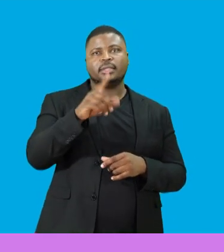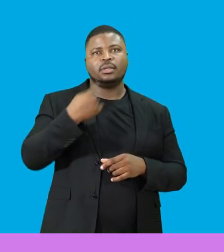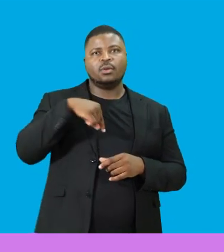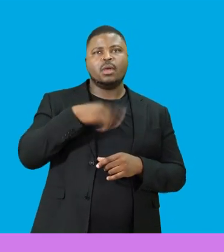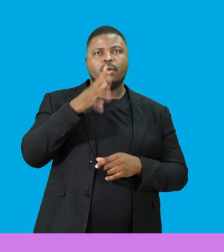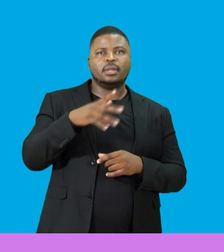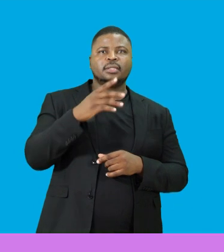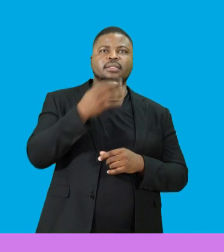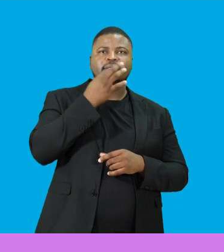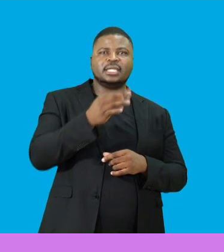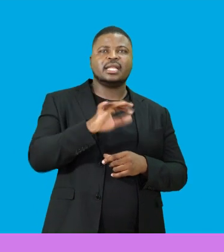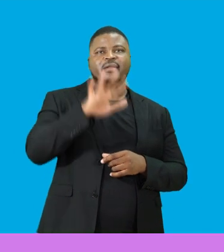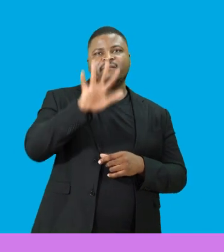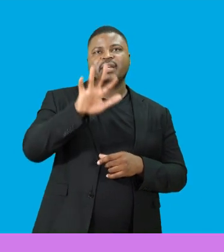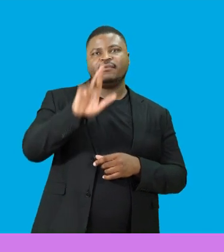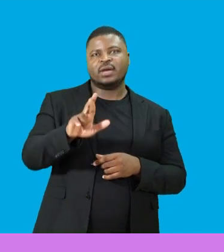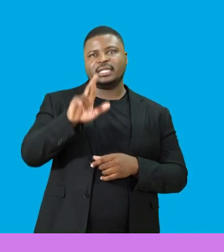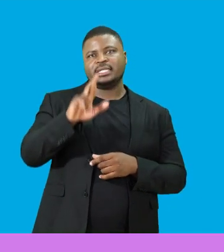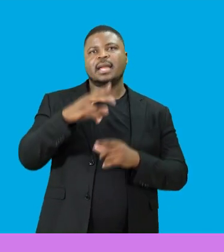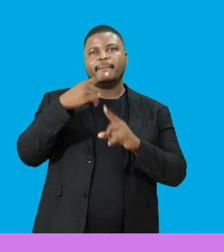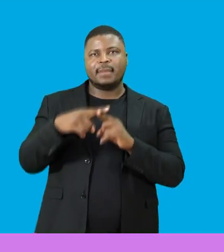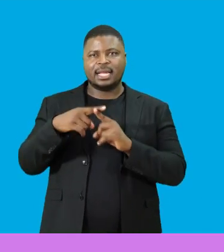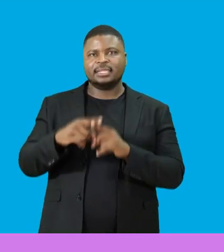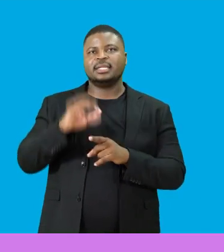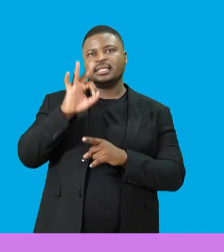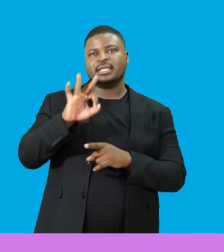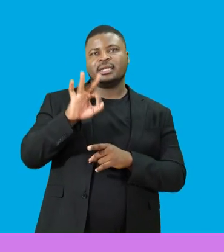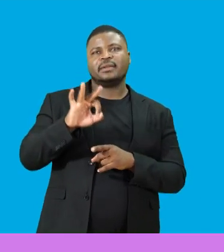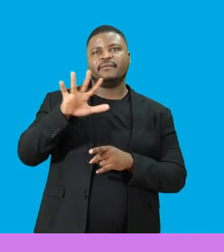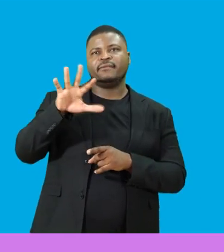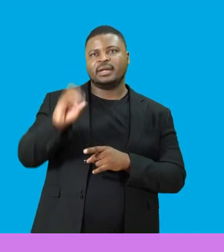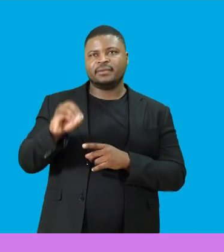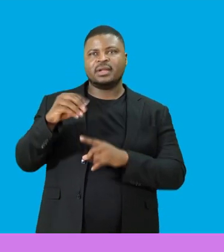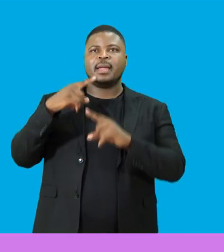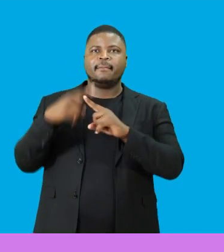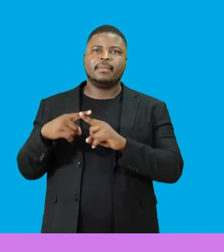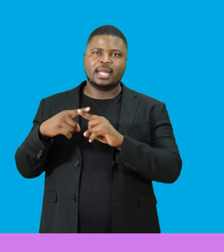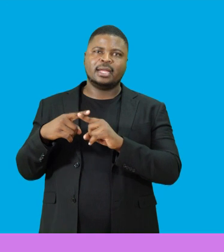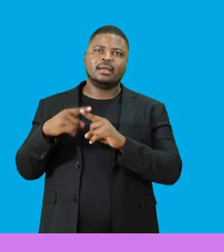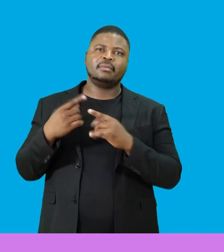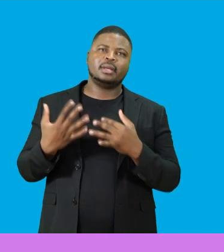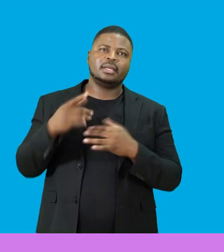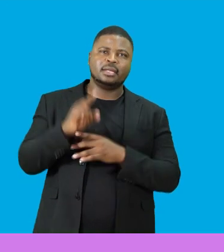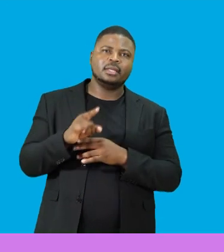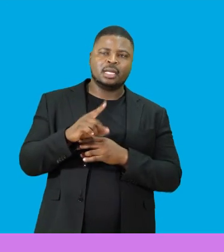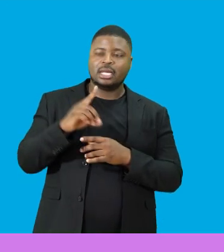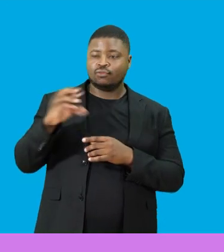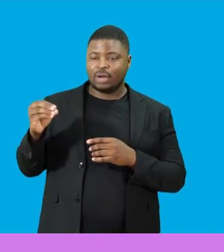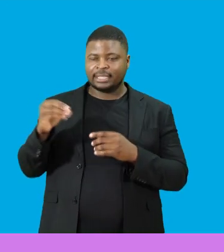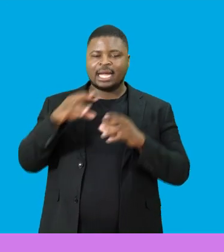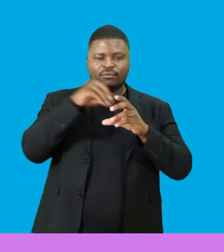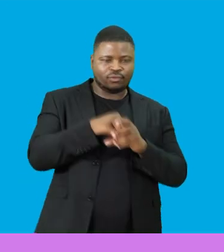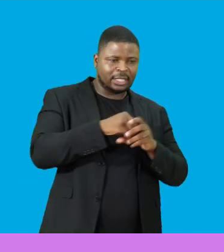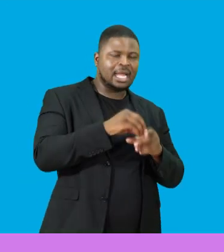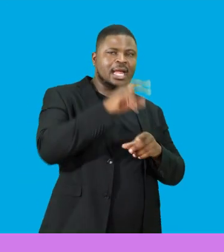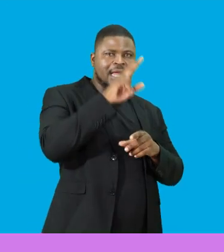5 rand 50 cent plus 3 rand 50 multiplied by the number of 100 rand. We